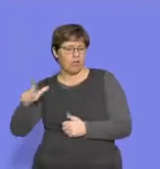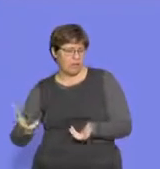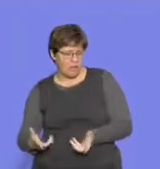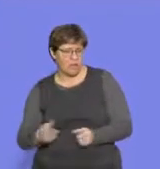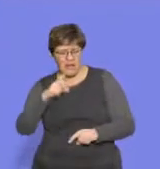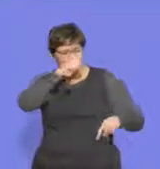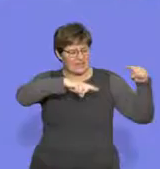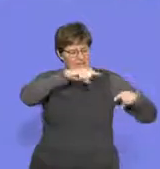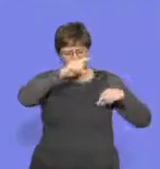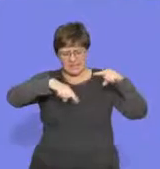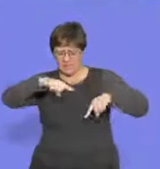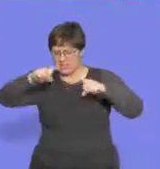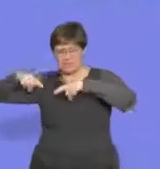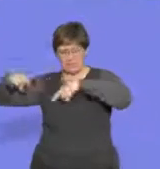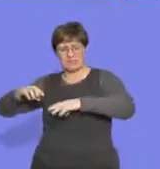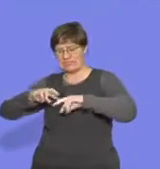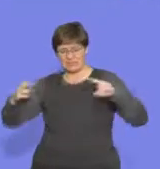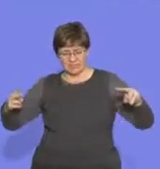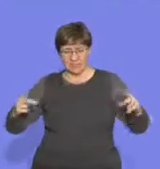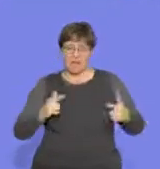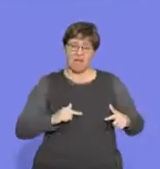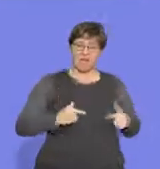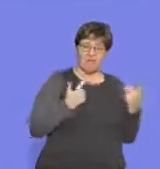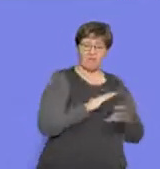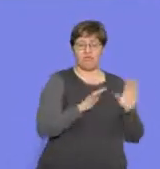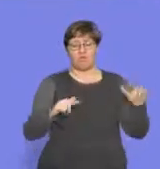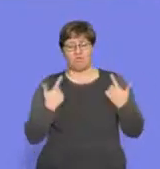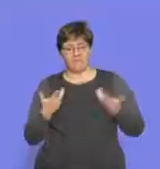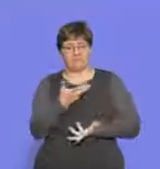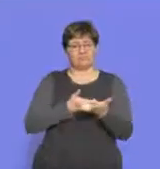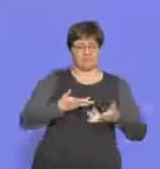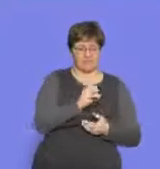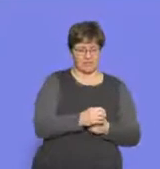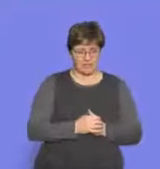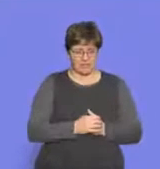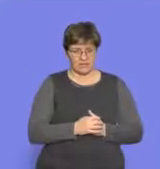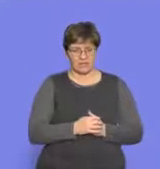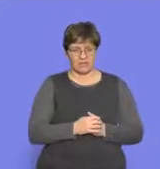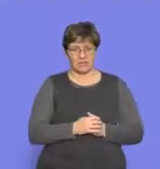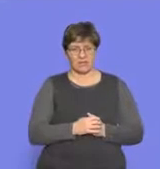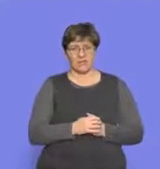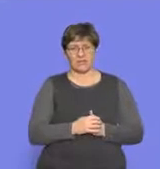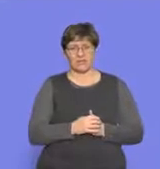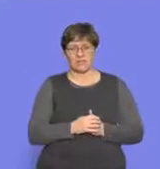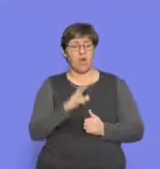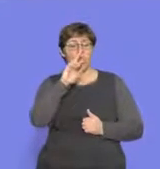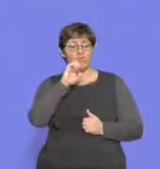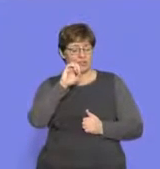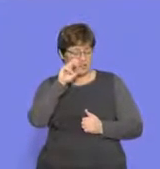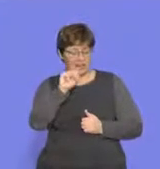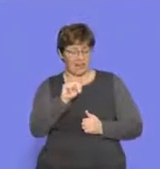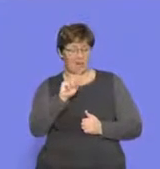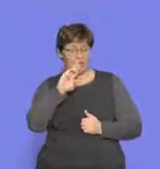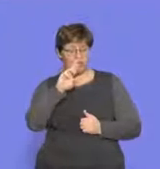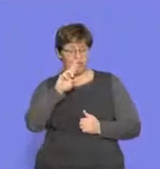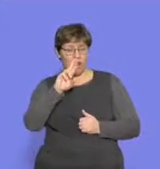unique diversity of interactions between the living and the non-living components. Yes, guys, a rotting log can be an ecosystem